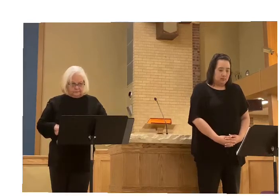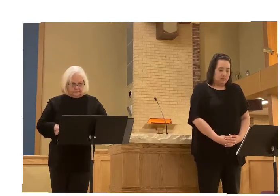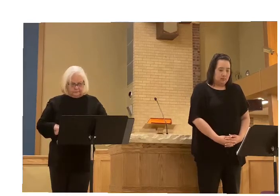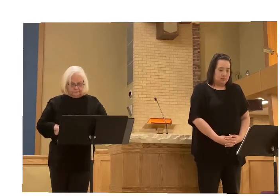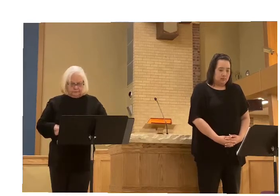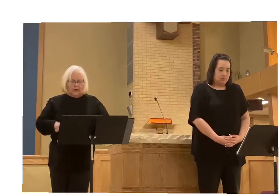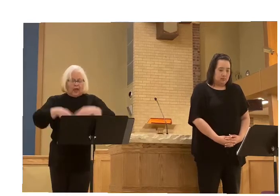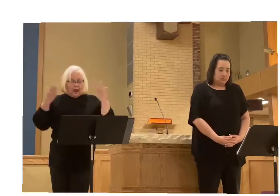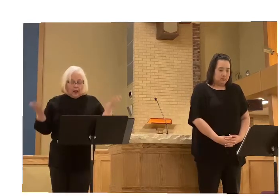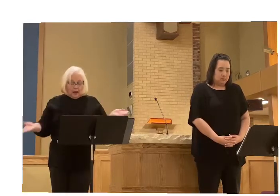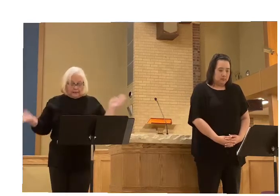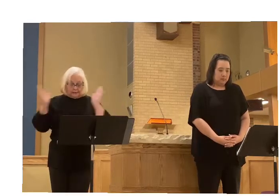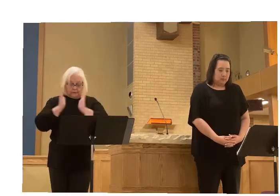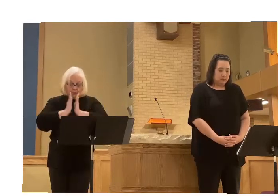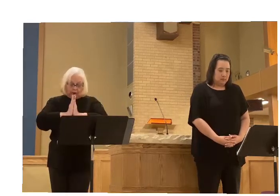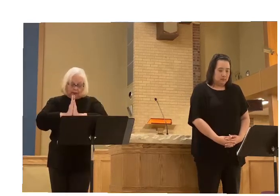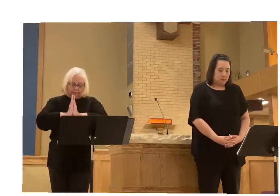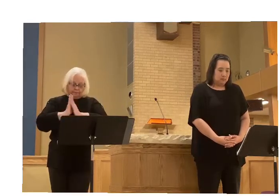Let us pray.